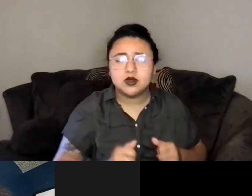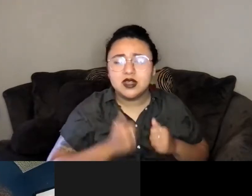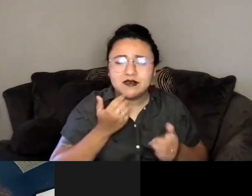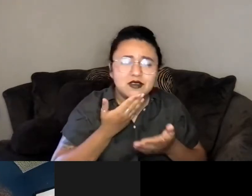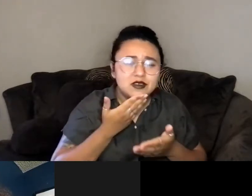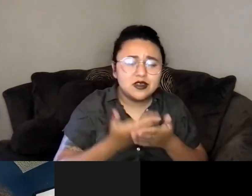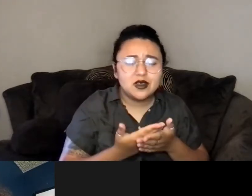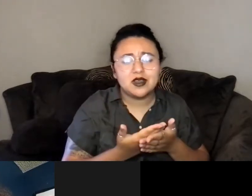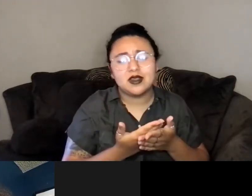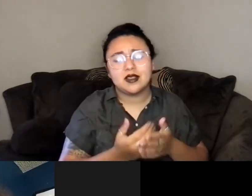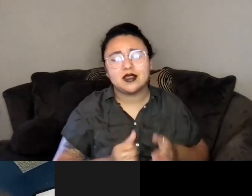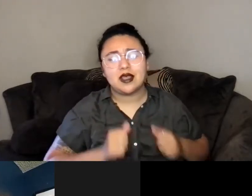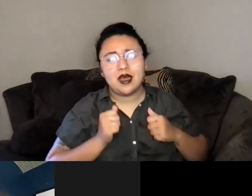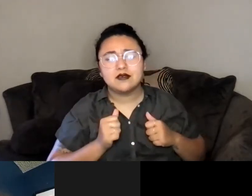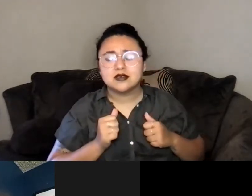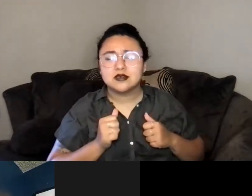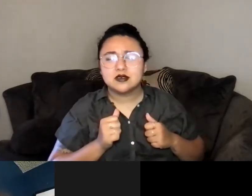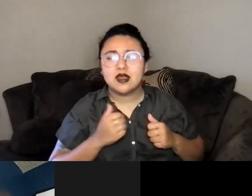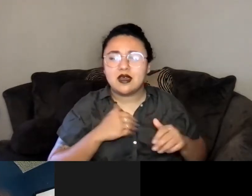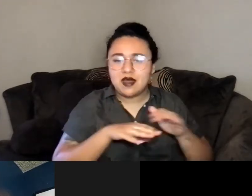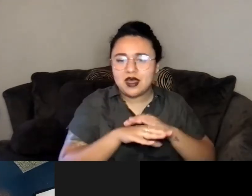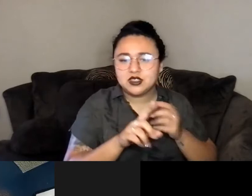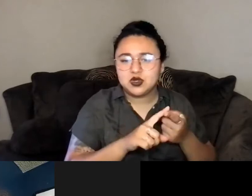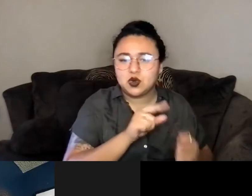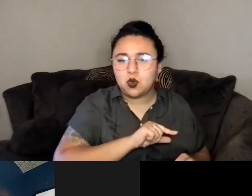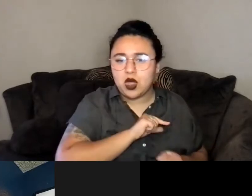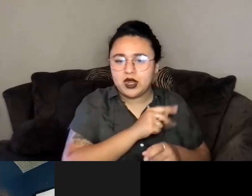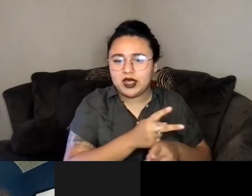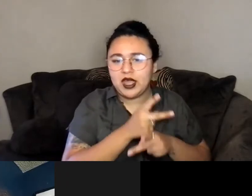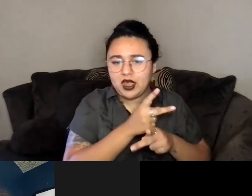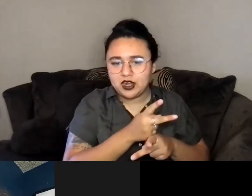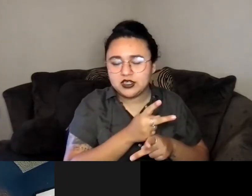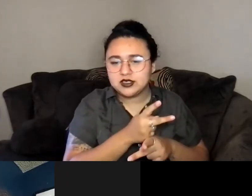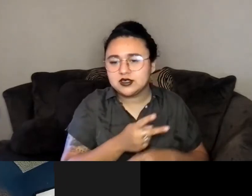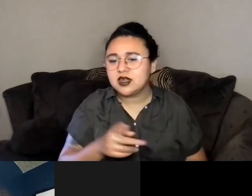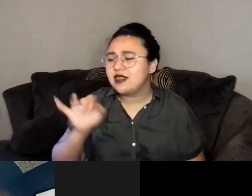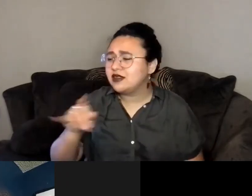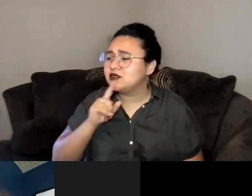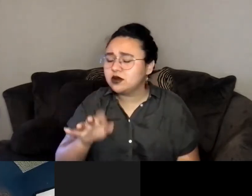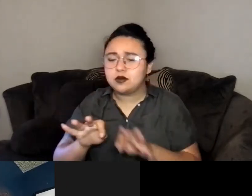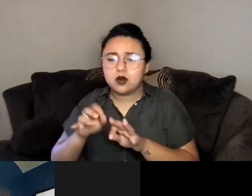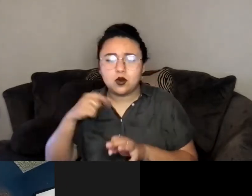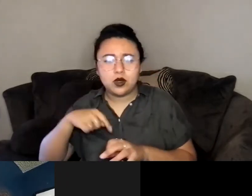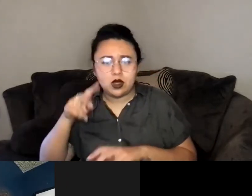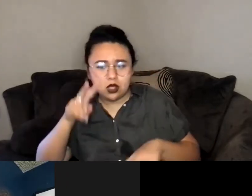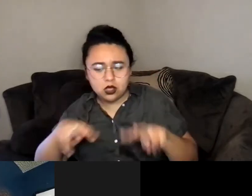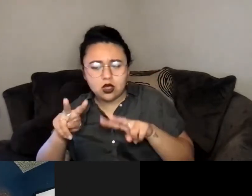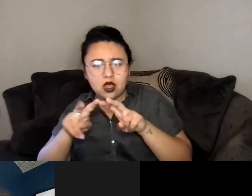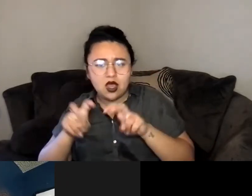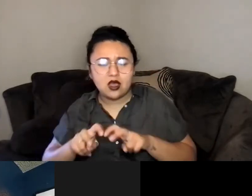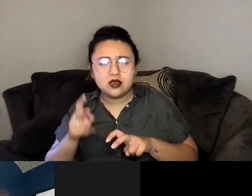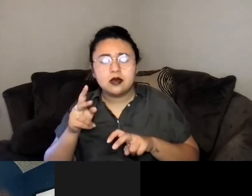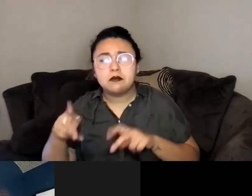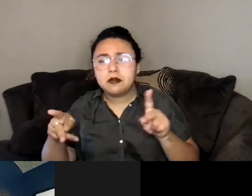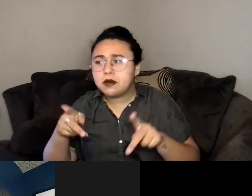to quality care. That is really an important thing for us to look at when we look at folks who say that they are advocates for fatness.